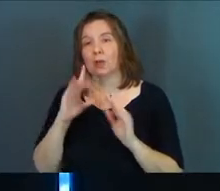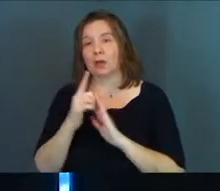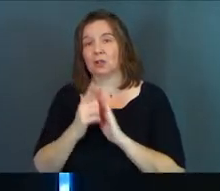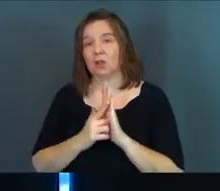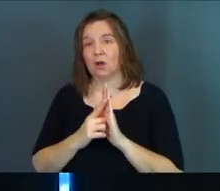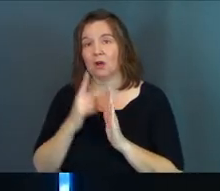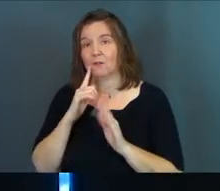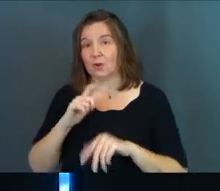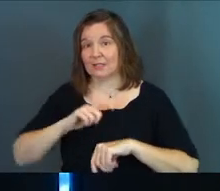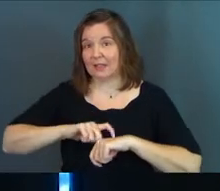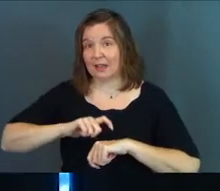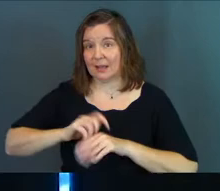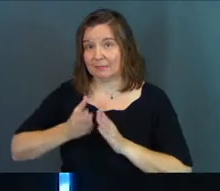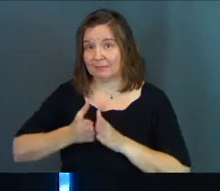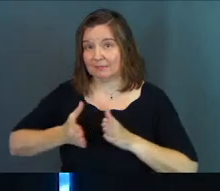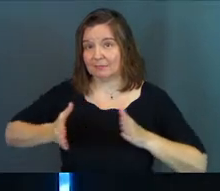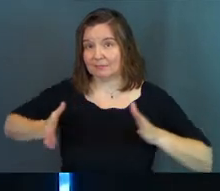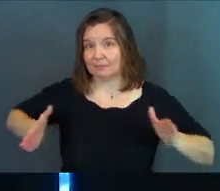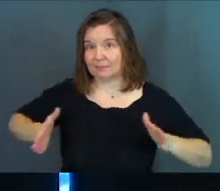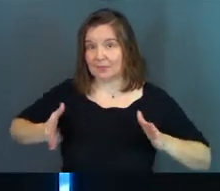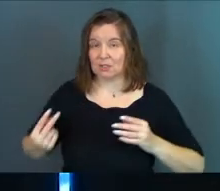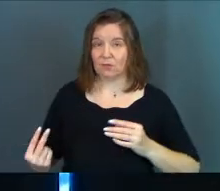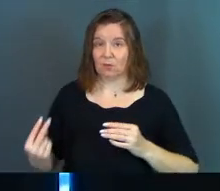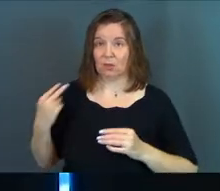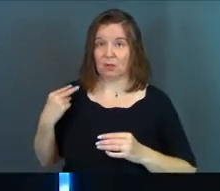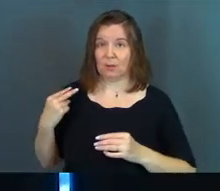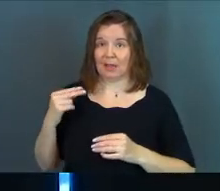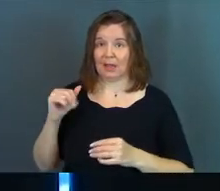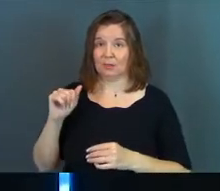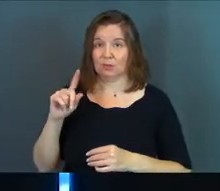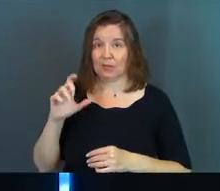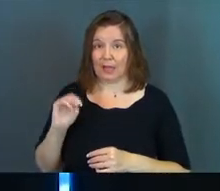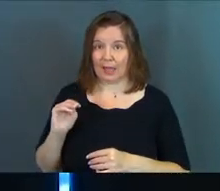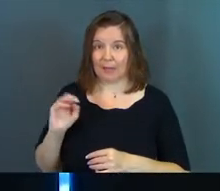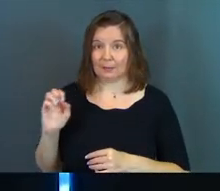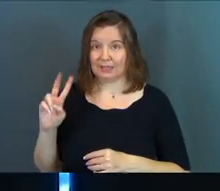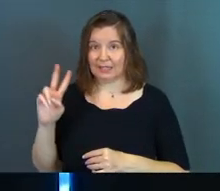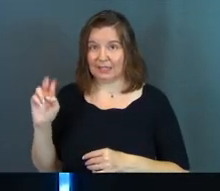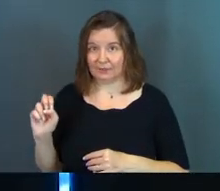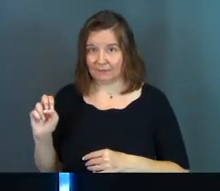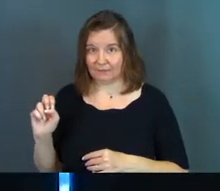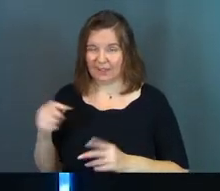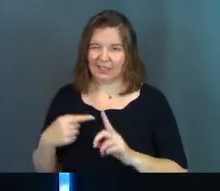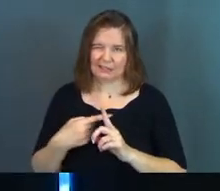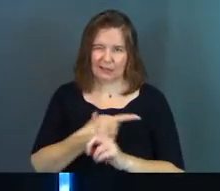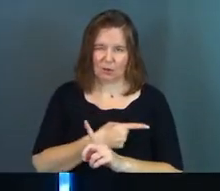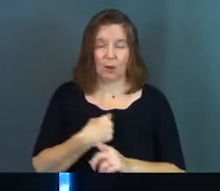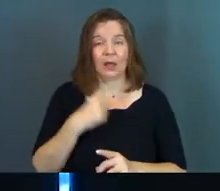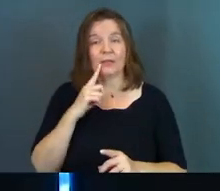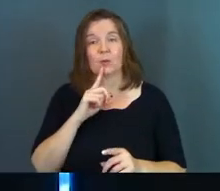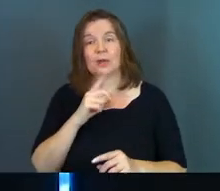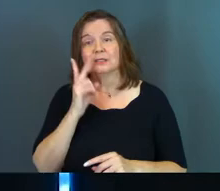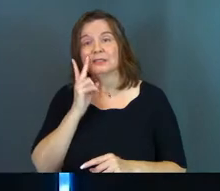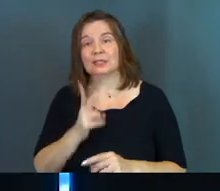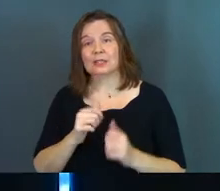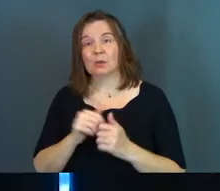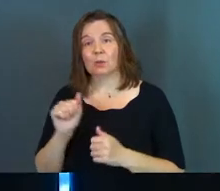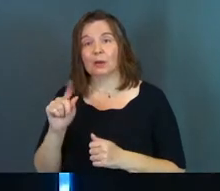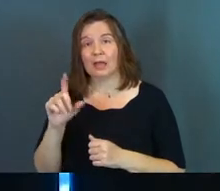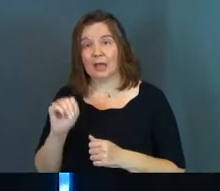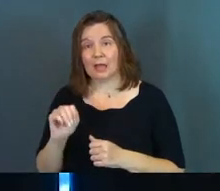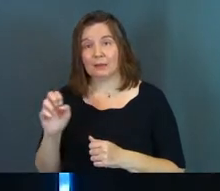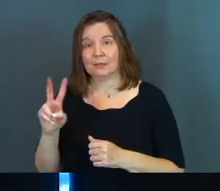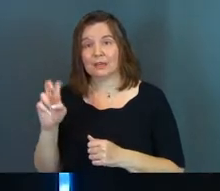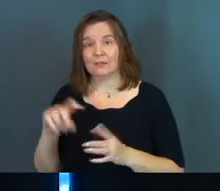law in regards to time. So if we look back to Adam and Eve, okay, in the beginning, and this is just a little side note, okay, I think we can actually see with Adam and